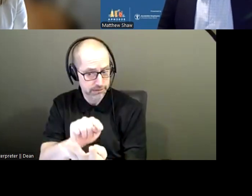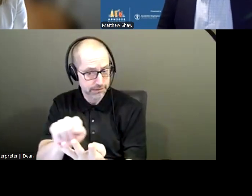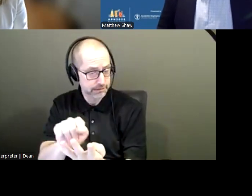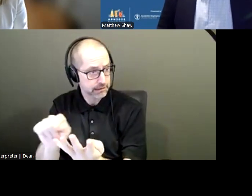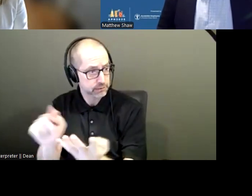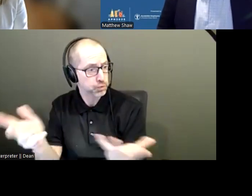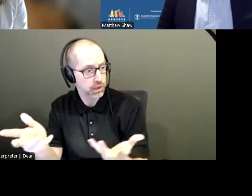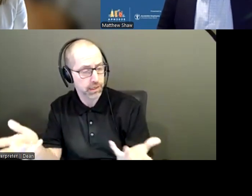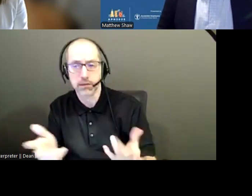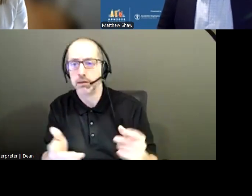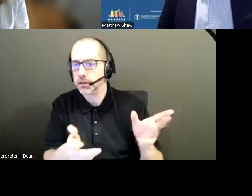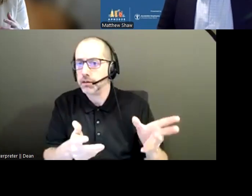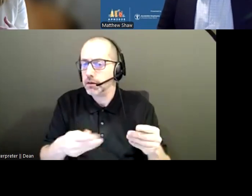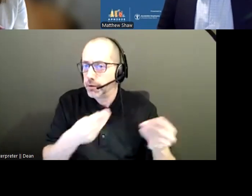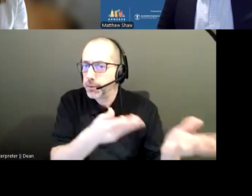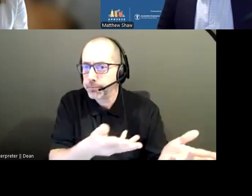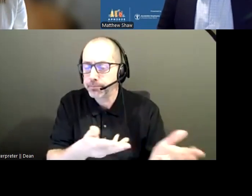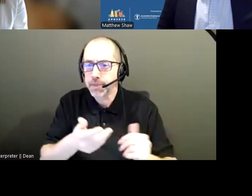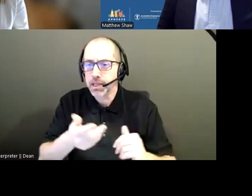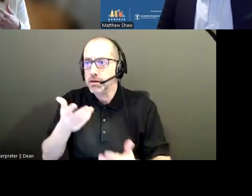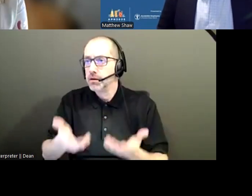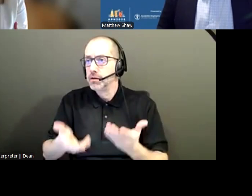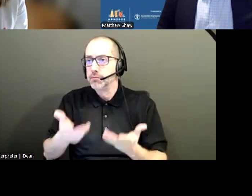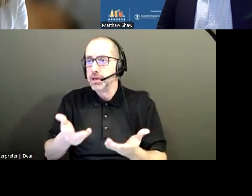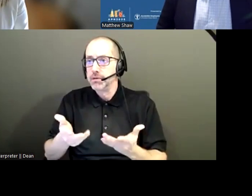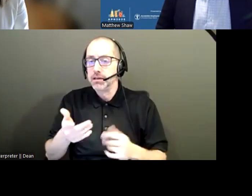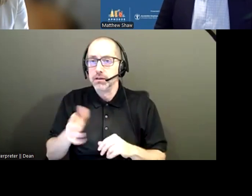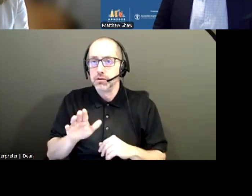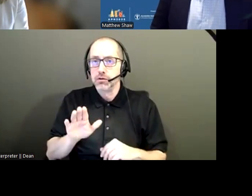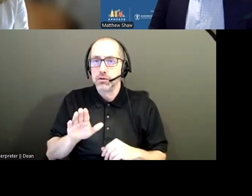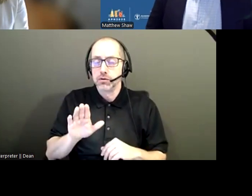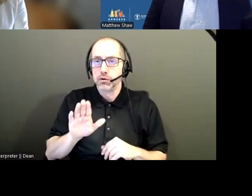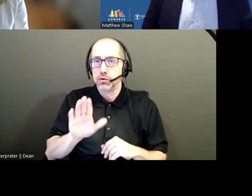that you are have a perfect